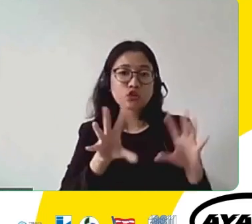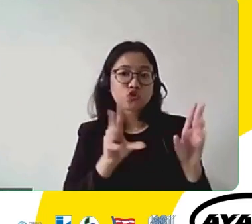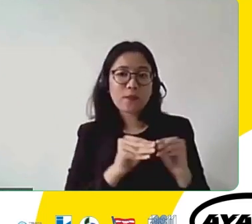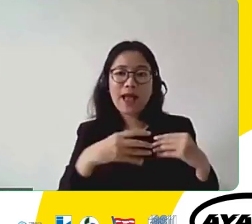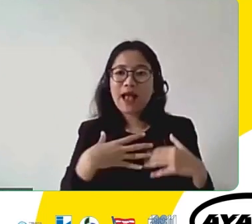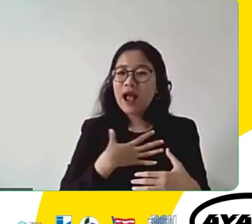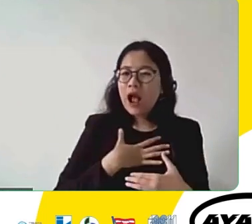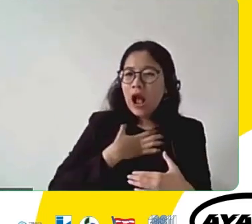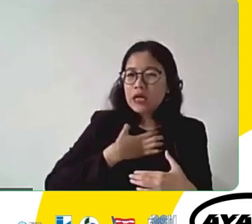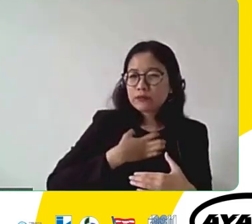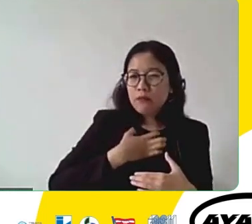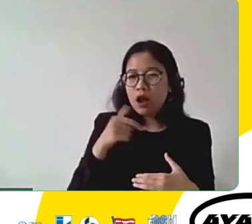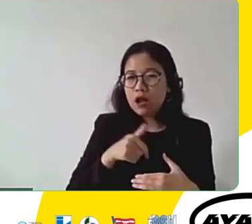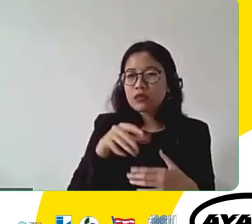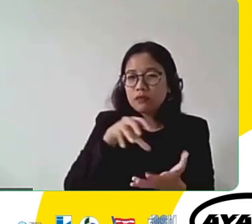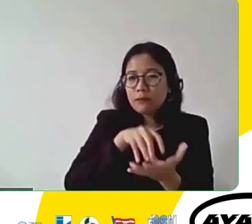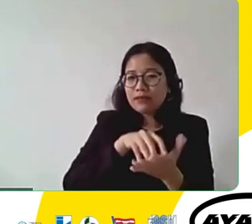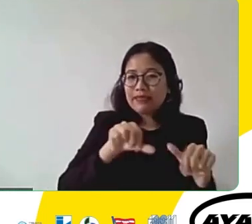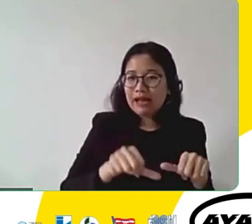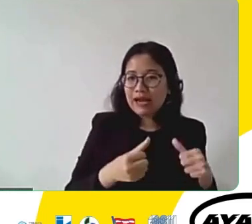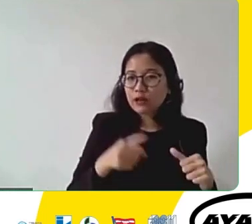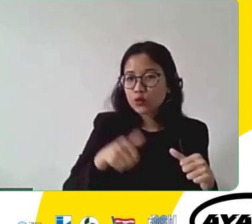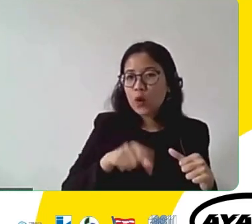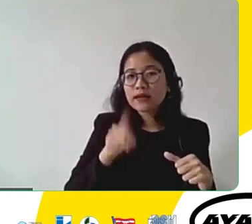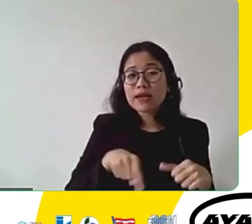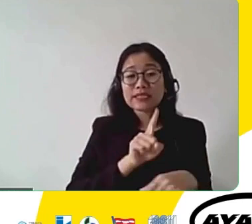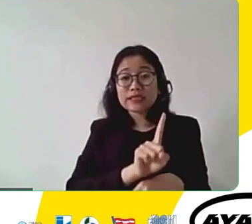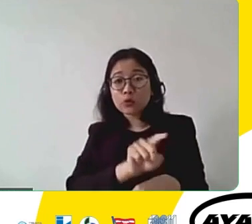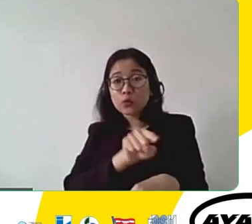7,000 subjects of study, and